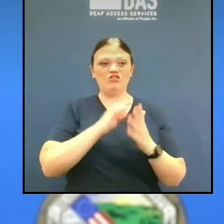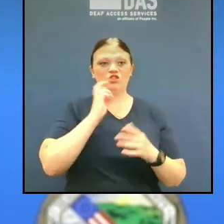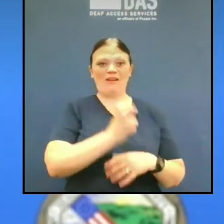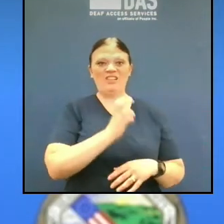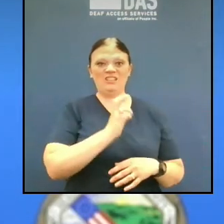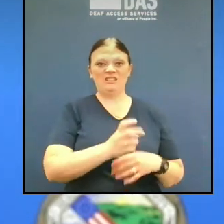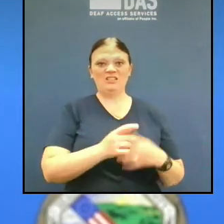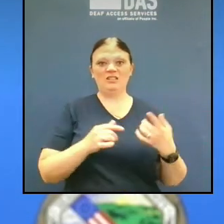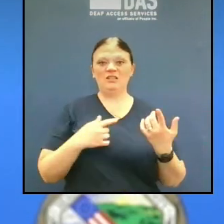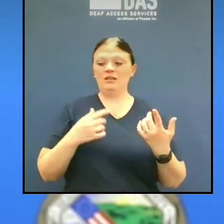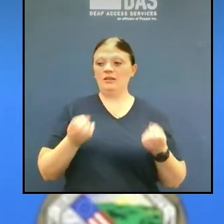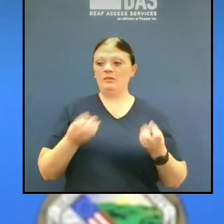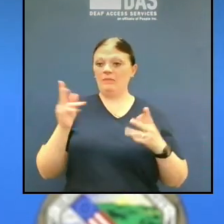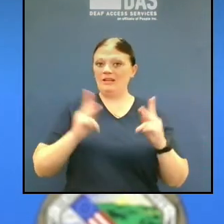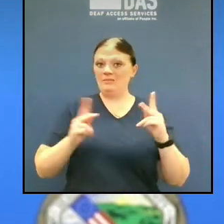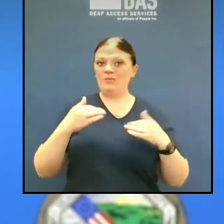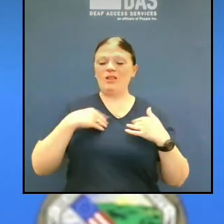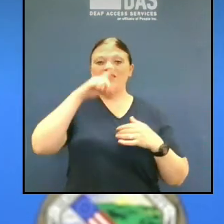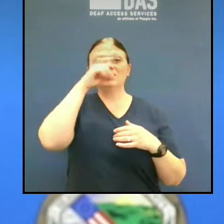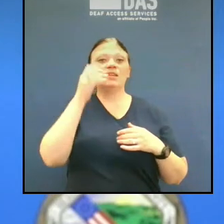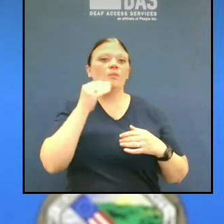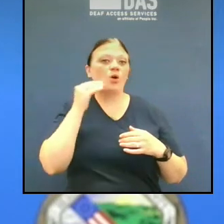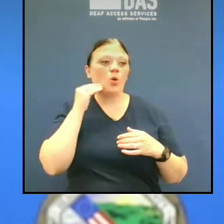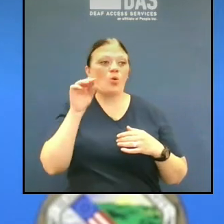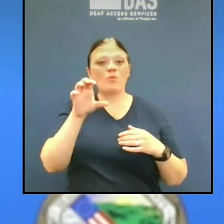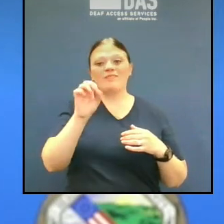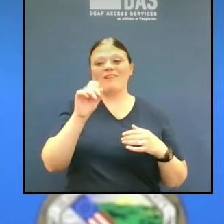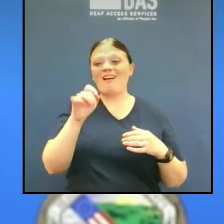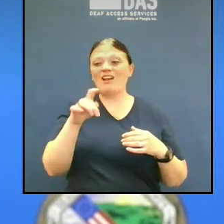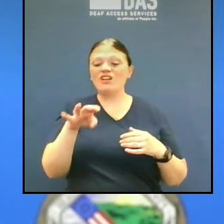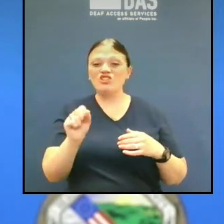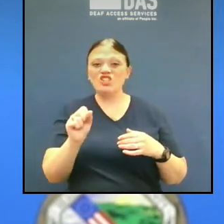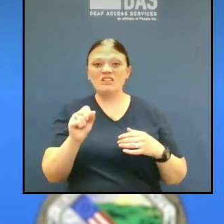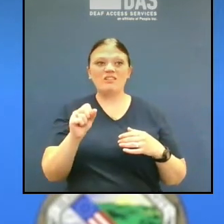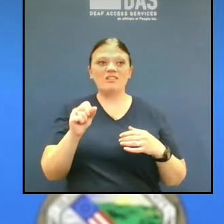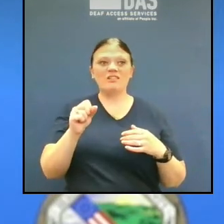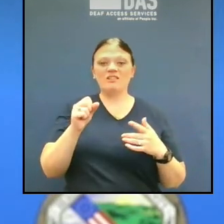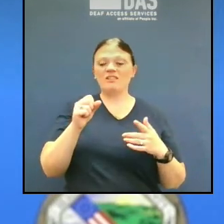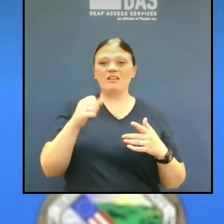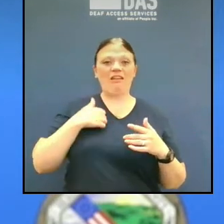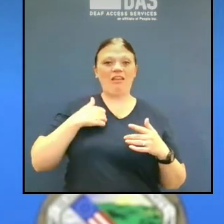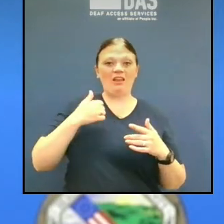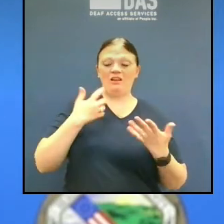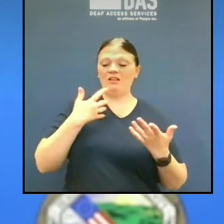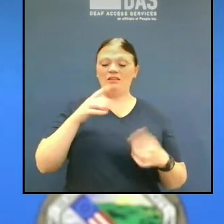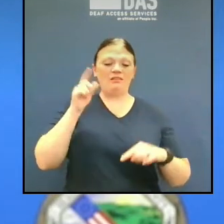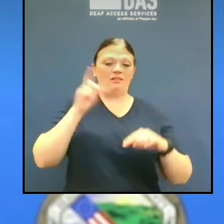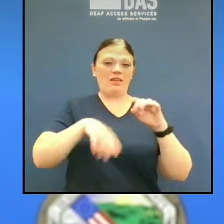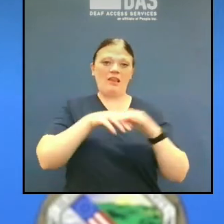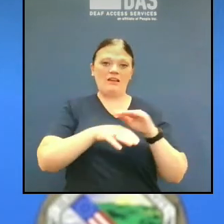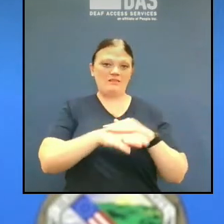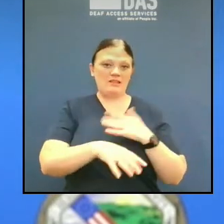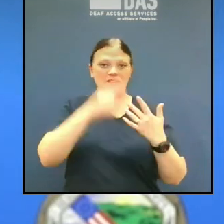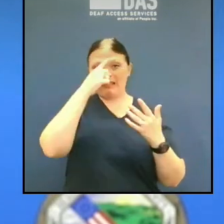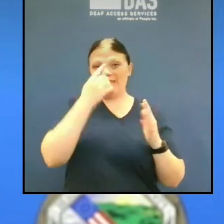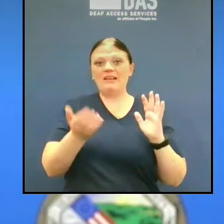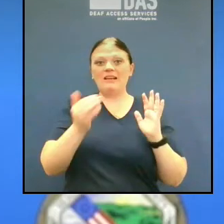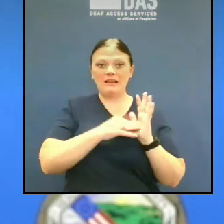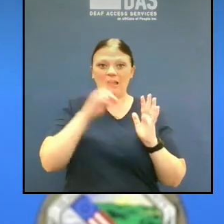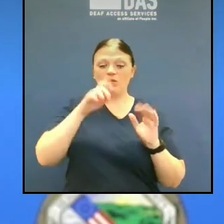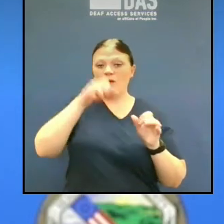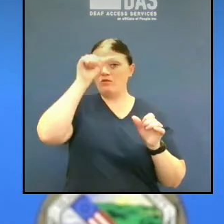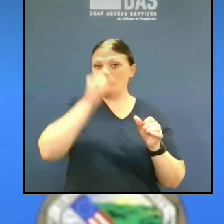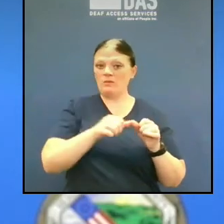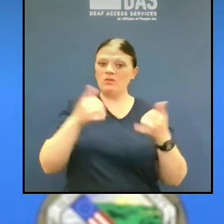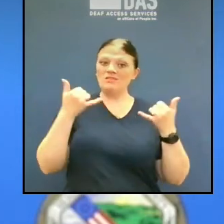have cottages, summer homes in Ontario that live in New York who have not been able to access them. I think once again we have to remember that